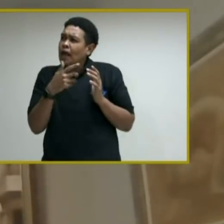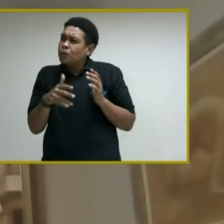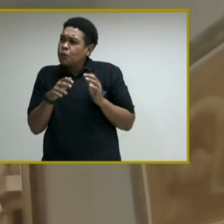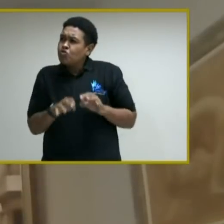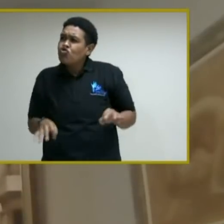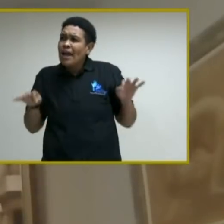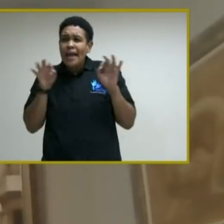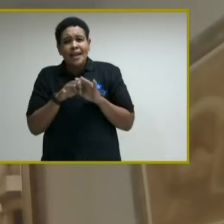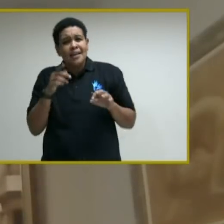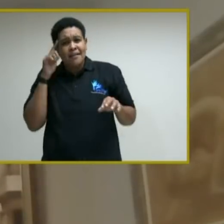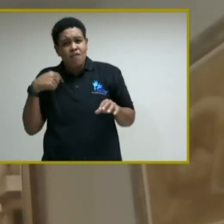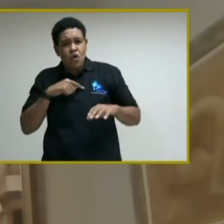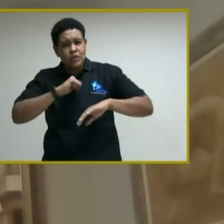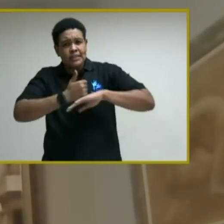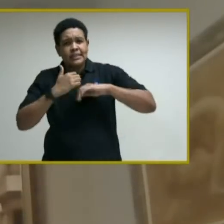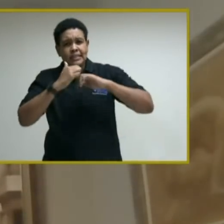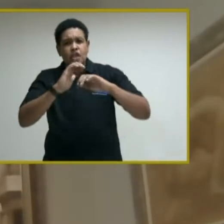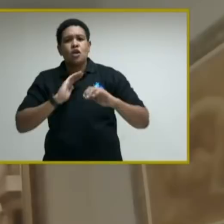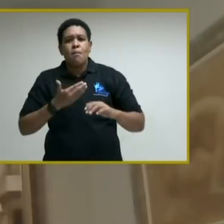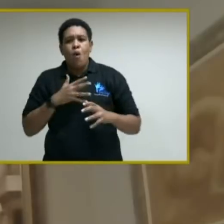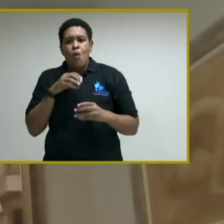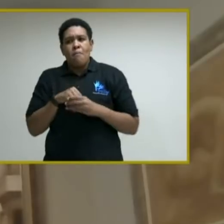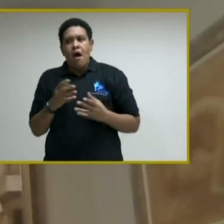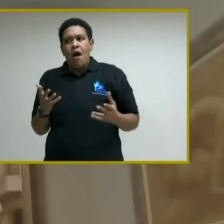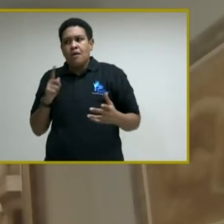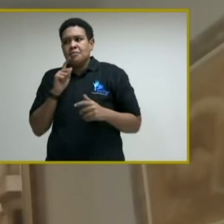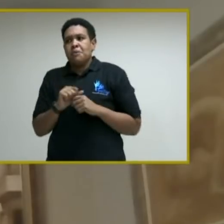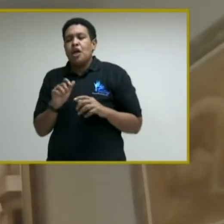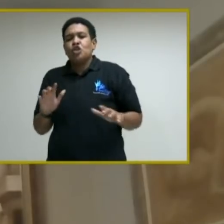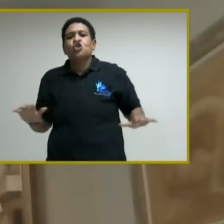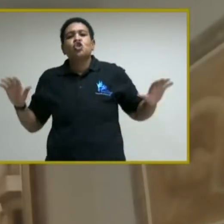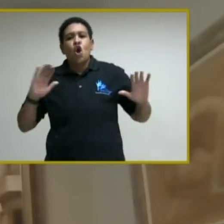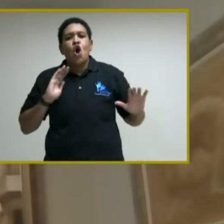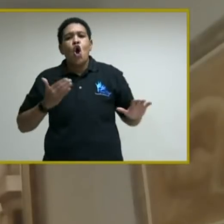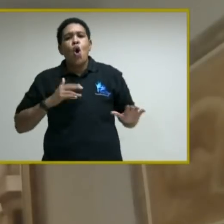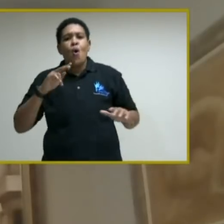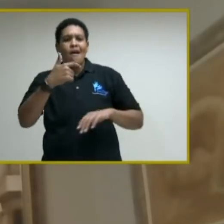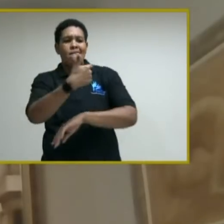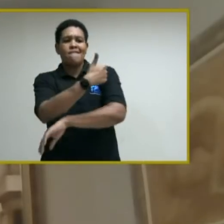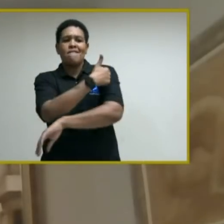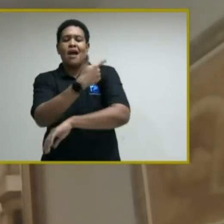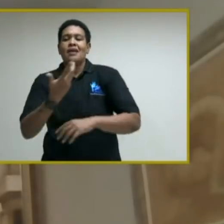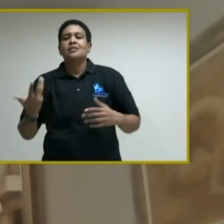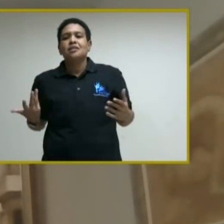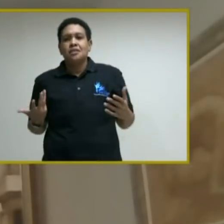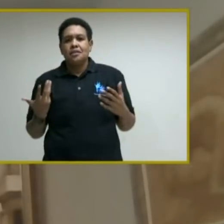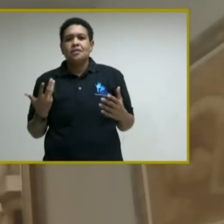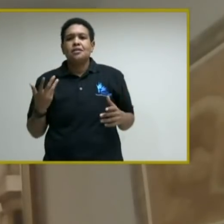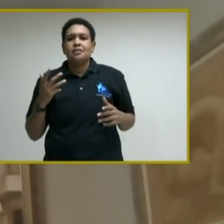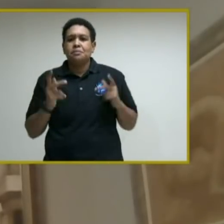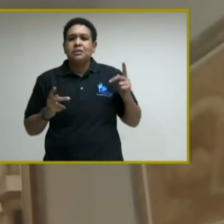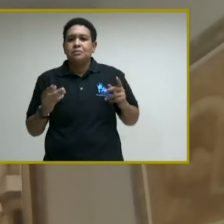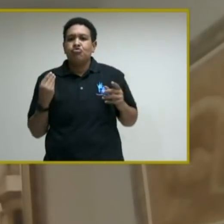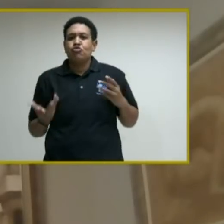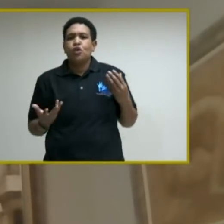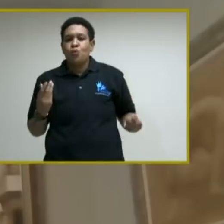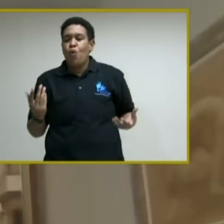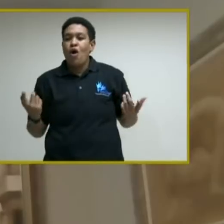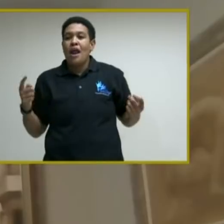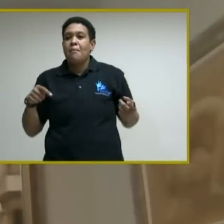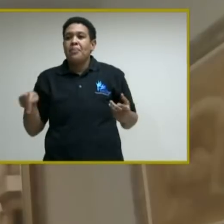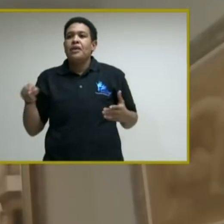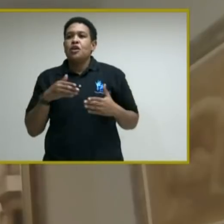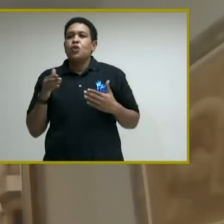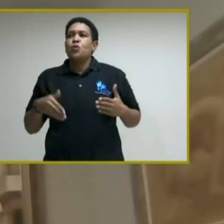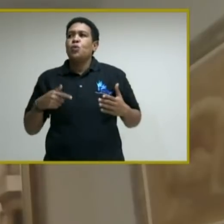critical for us to do our part to make sure that our Vax heroes are rewarded. So for this weekend,